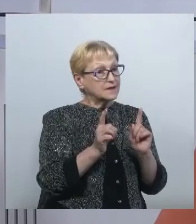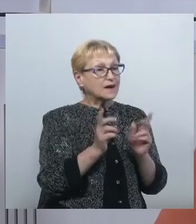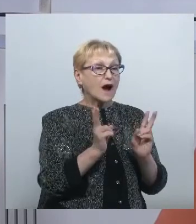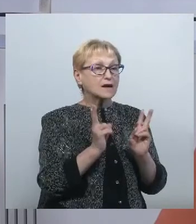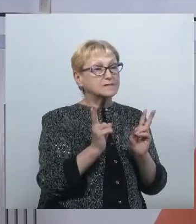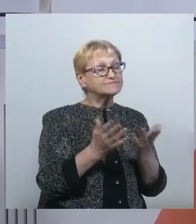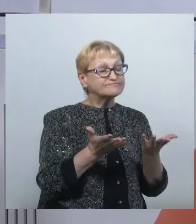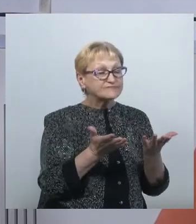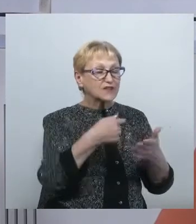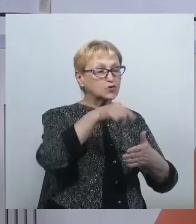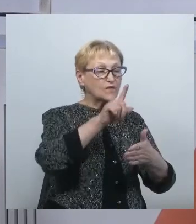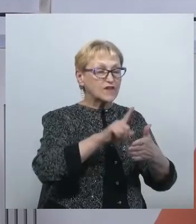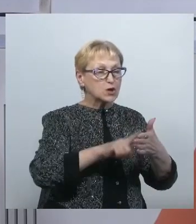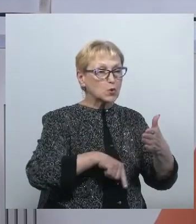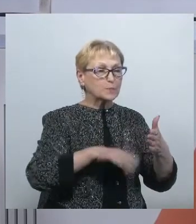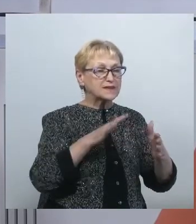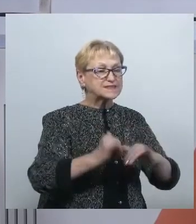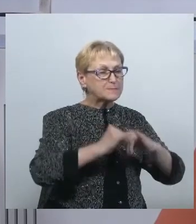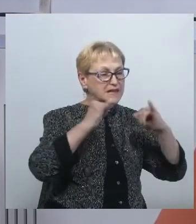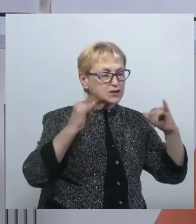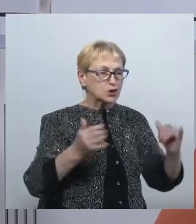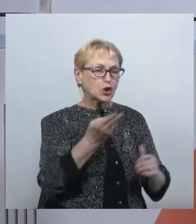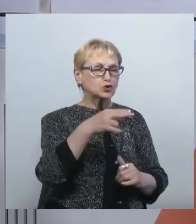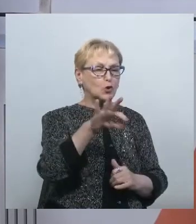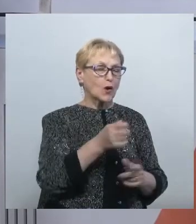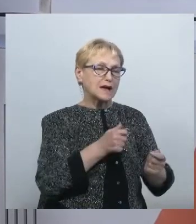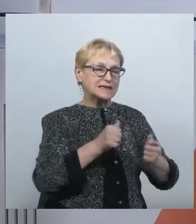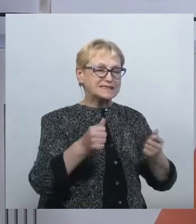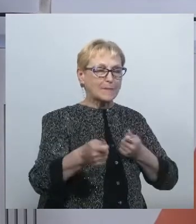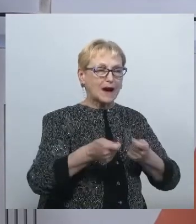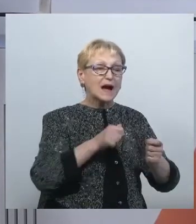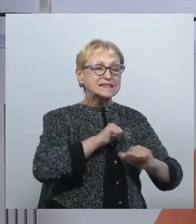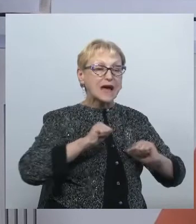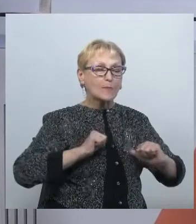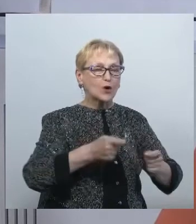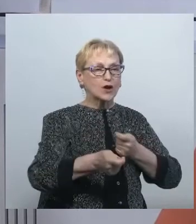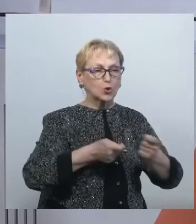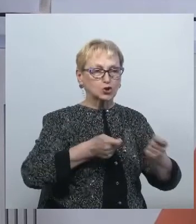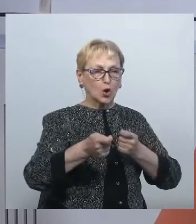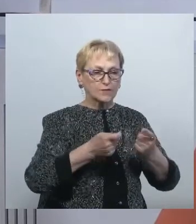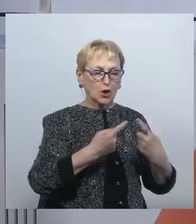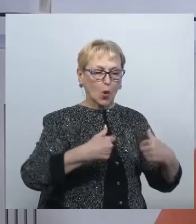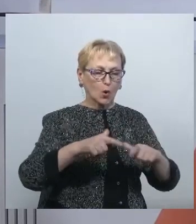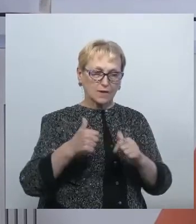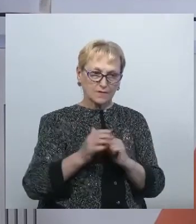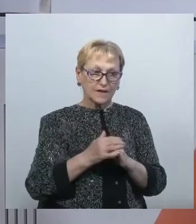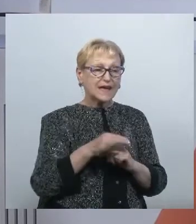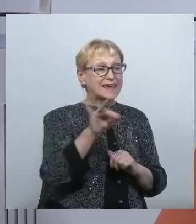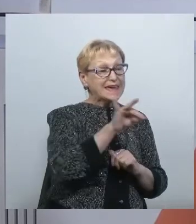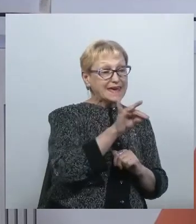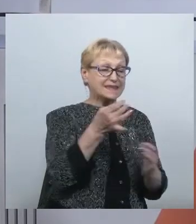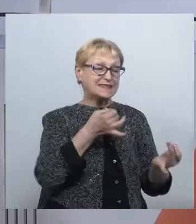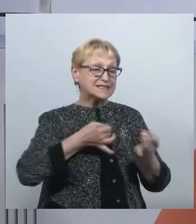there was a mention of self-regulation in the legislation of Ukraine, I think it would increase trust